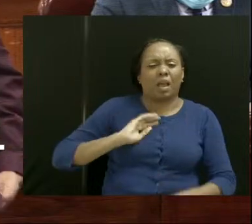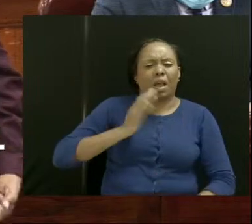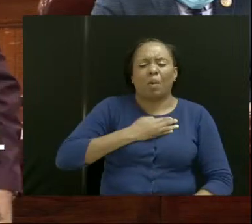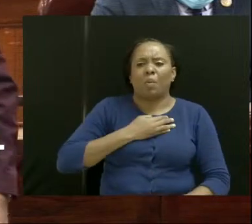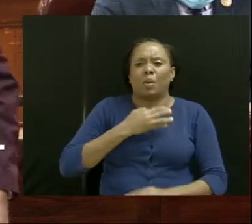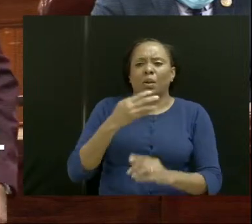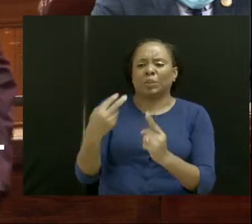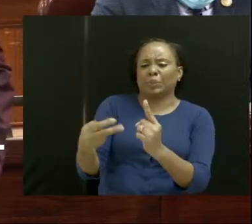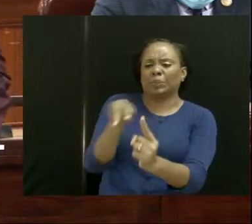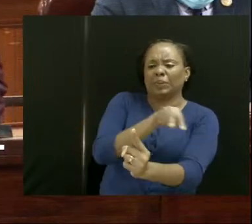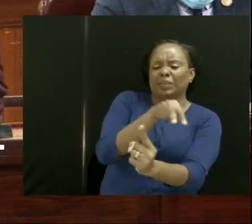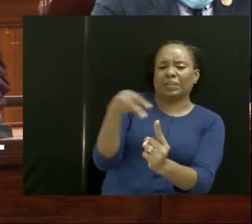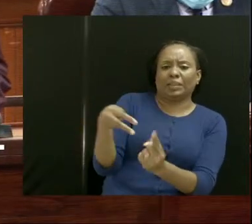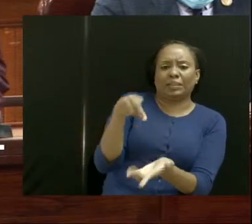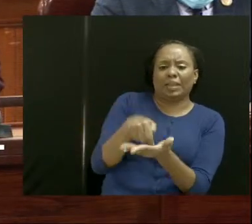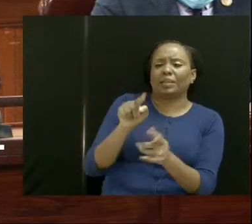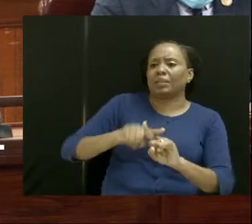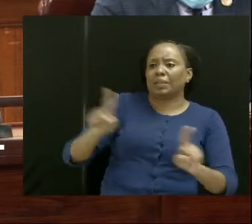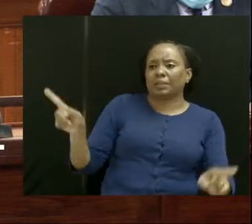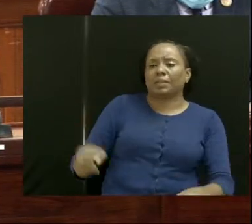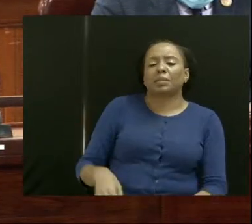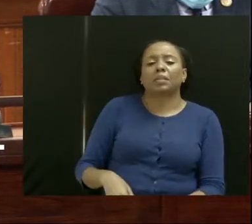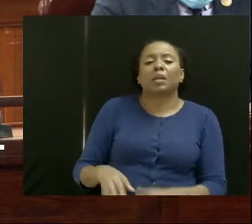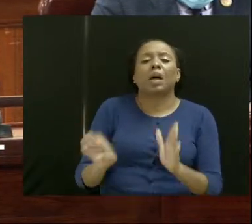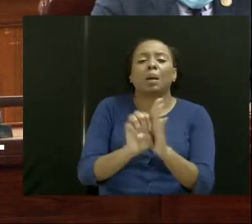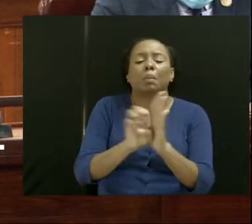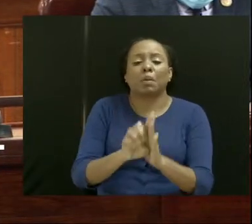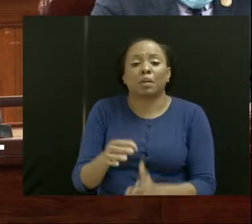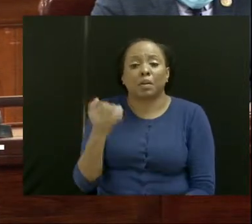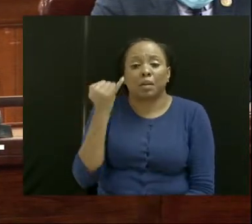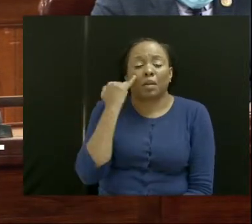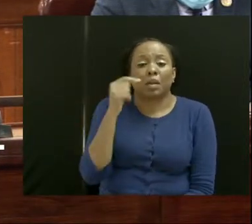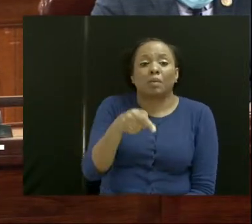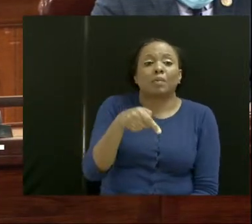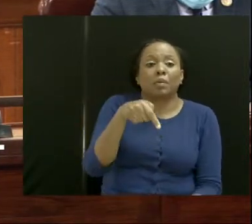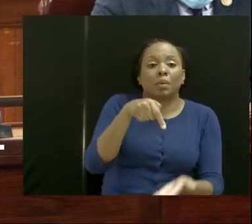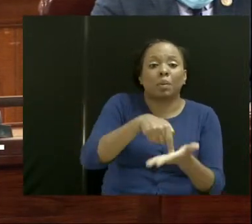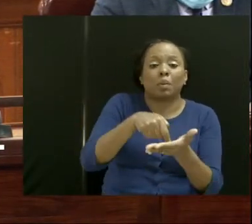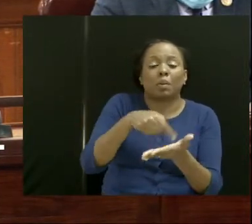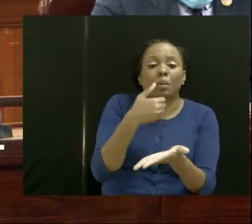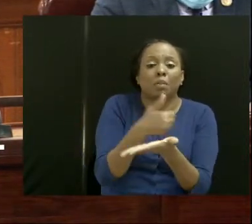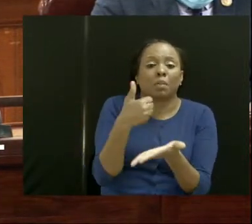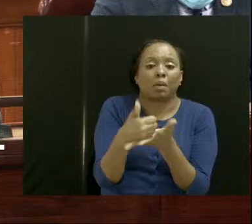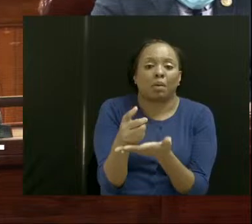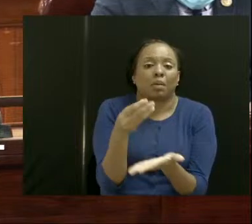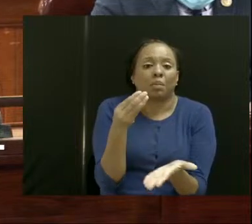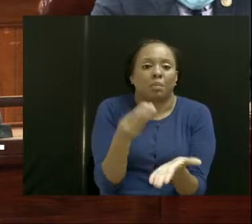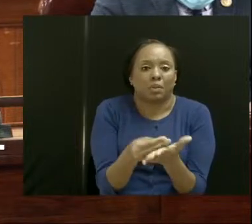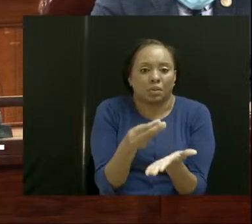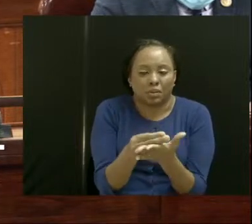if you owe some bank in some town somewhere in this world